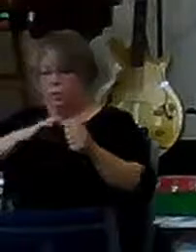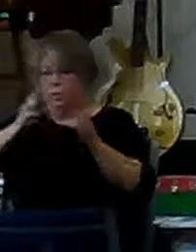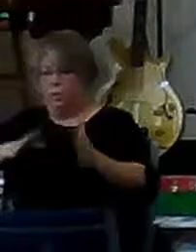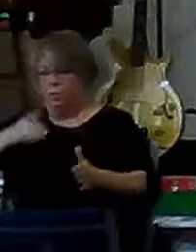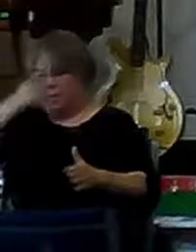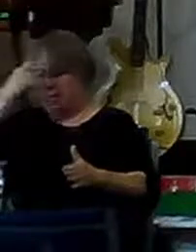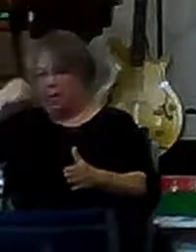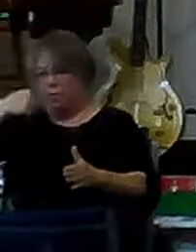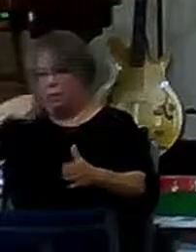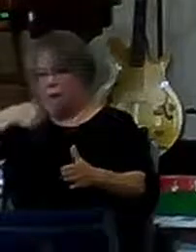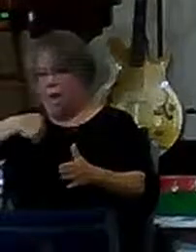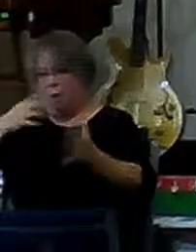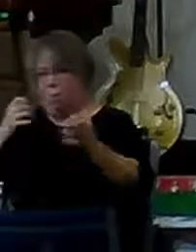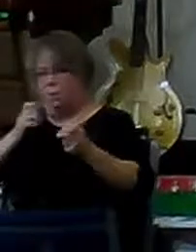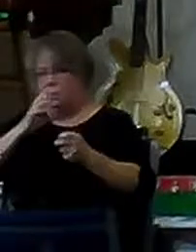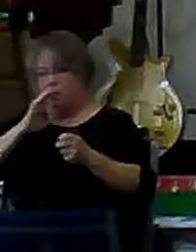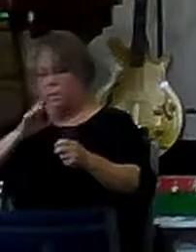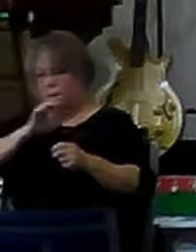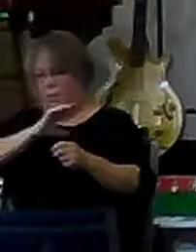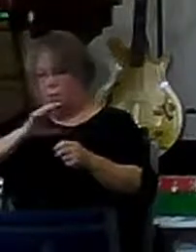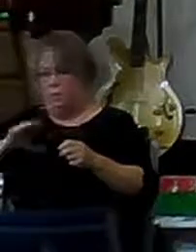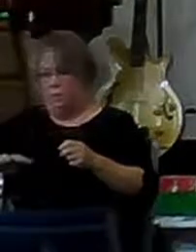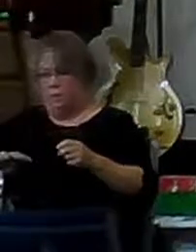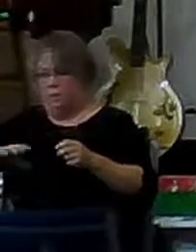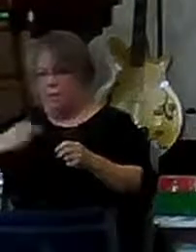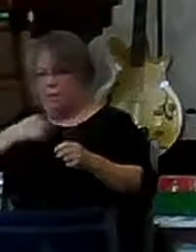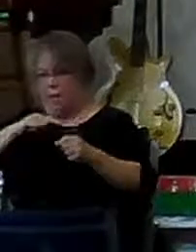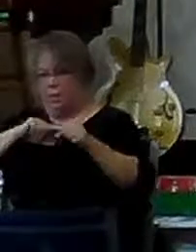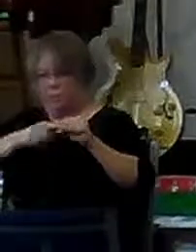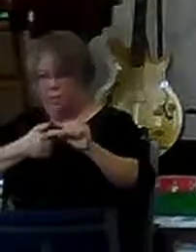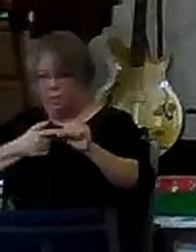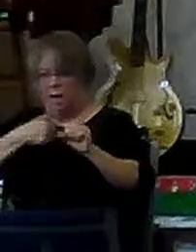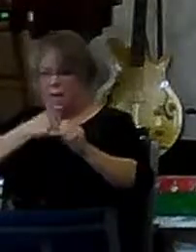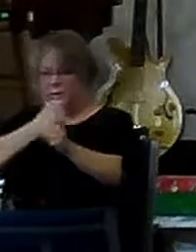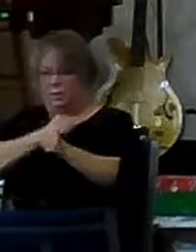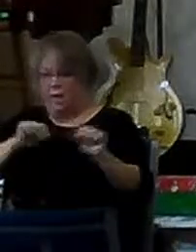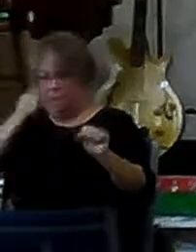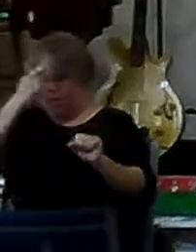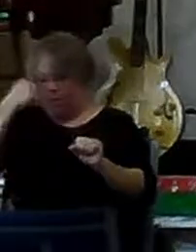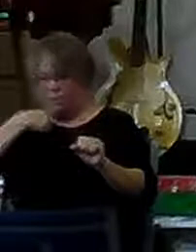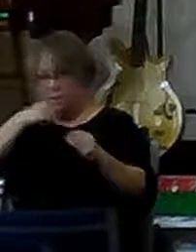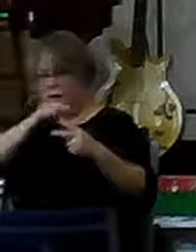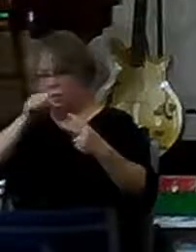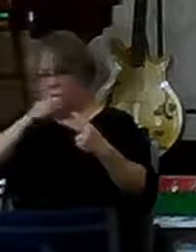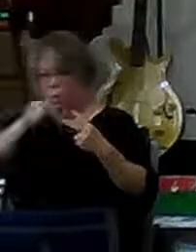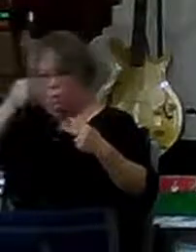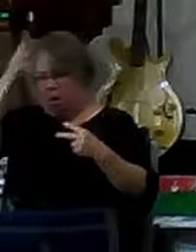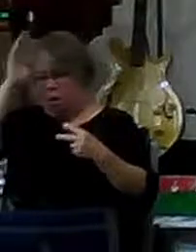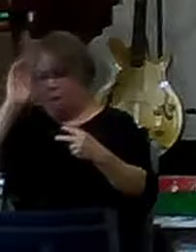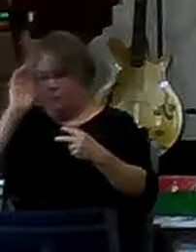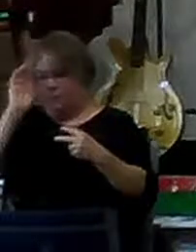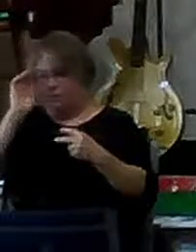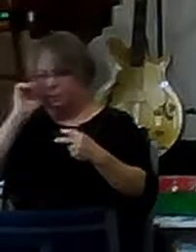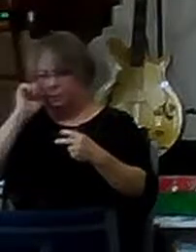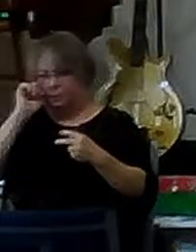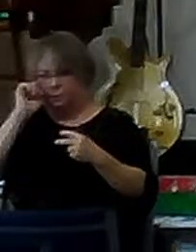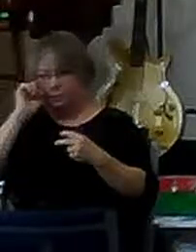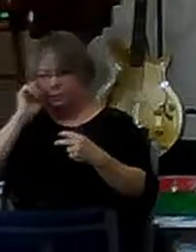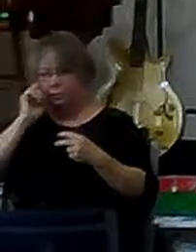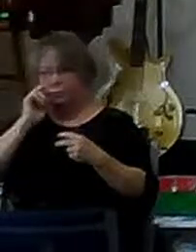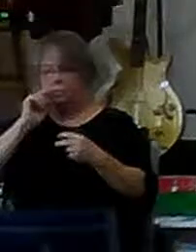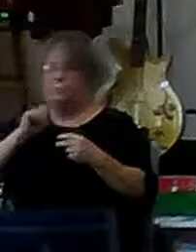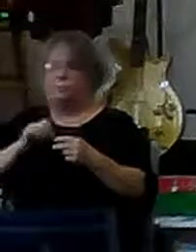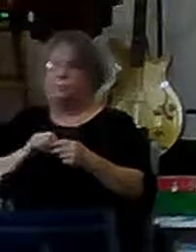I initiated with God. At the end of the day, I am saved because I chose God." And